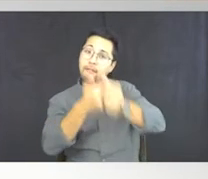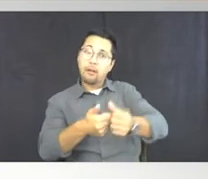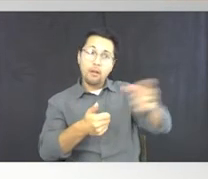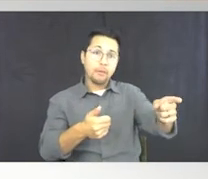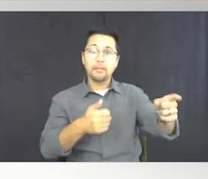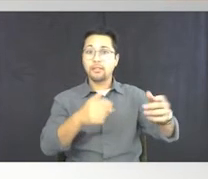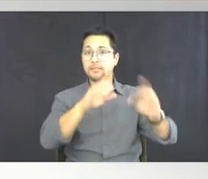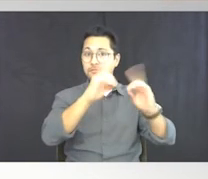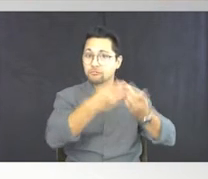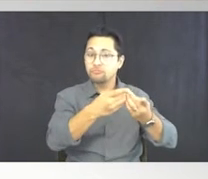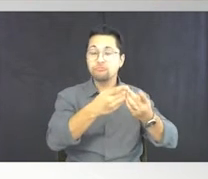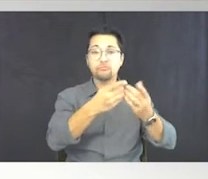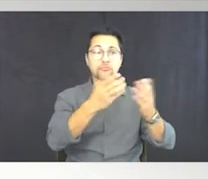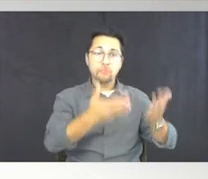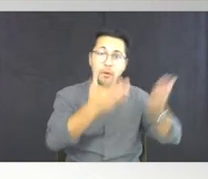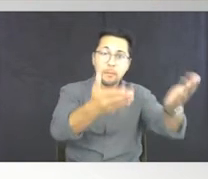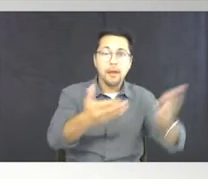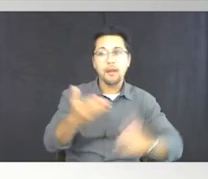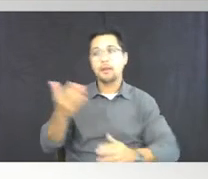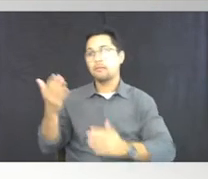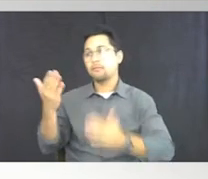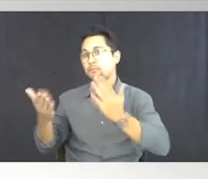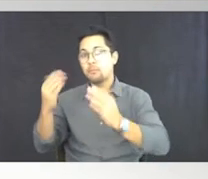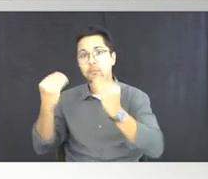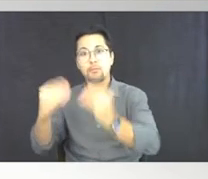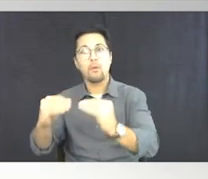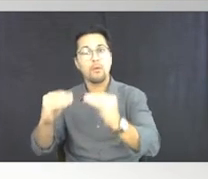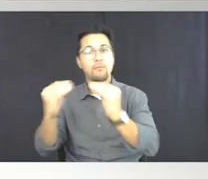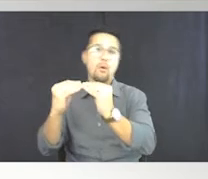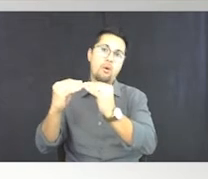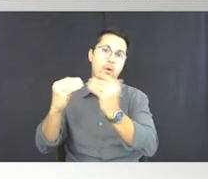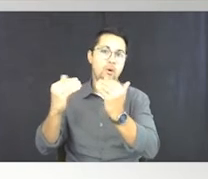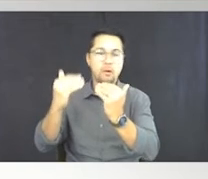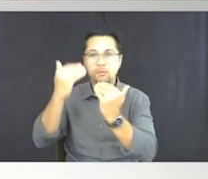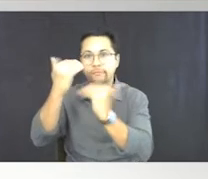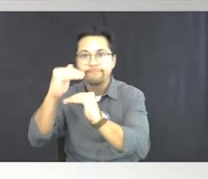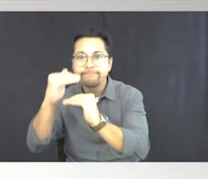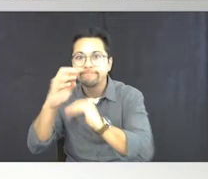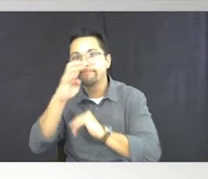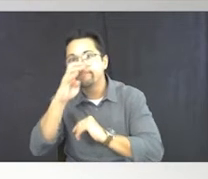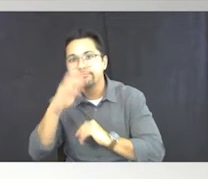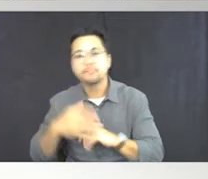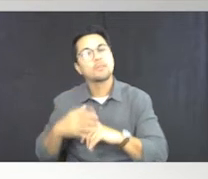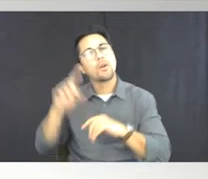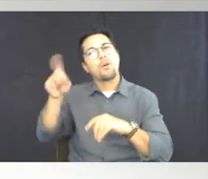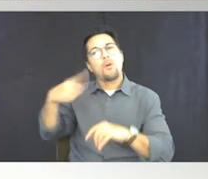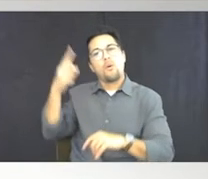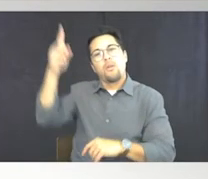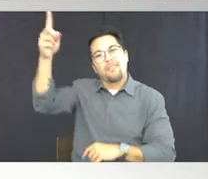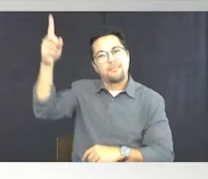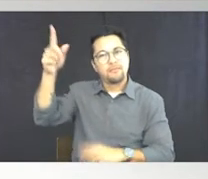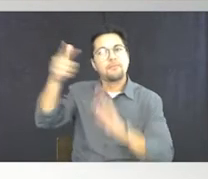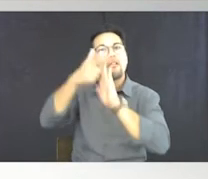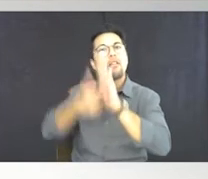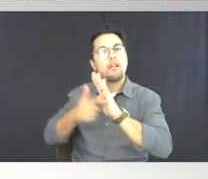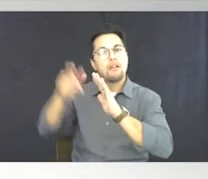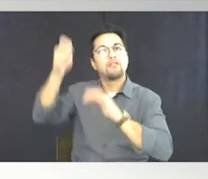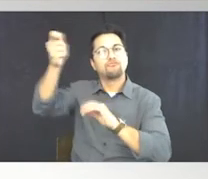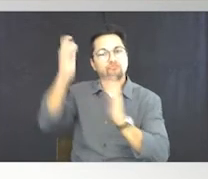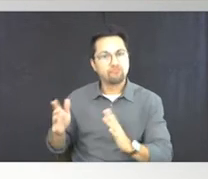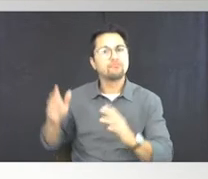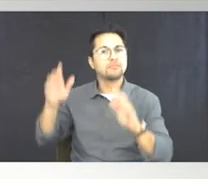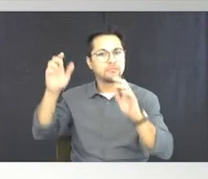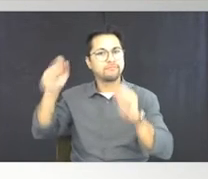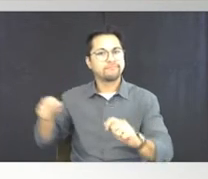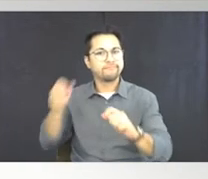be a more restrictive placement. So only an administrative law judge can change a student's placement.